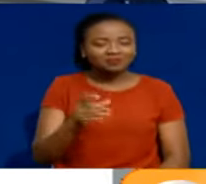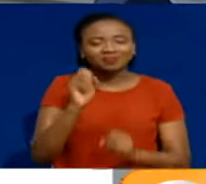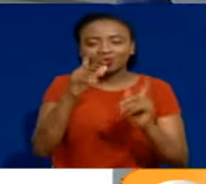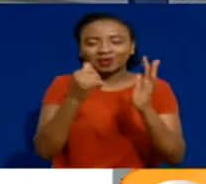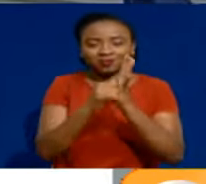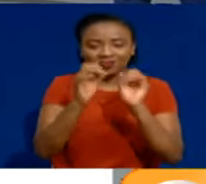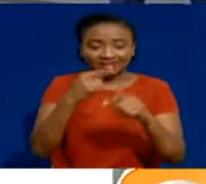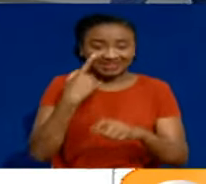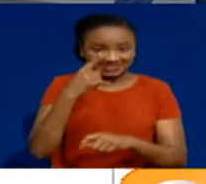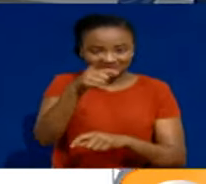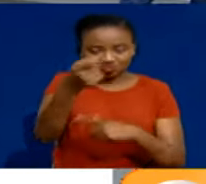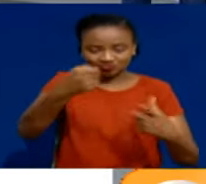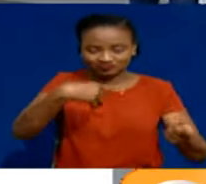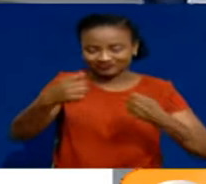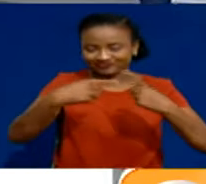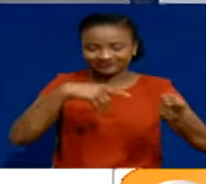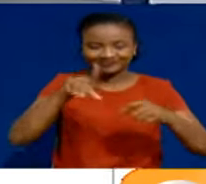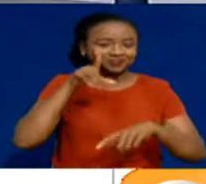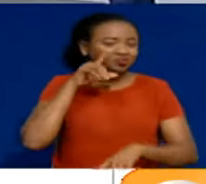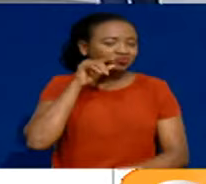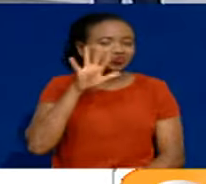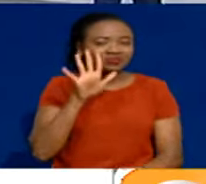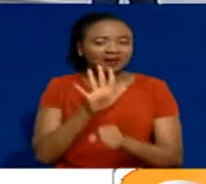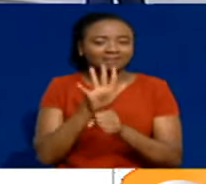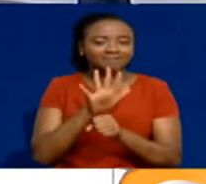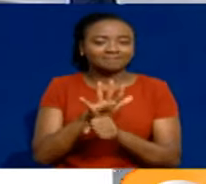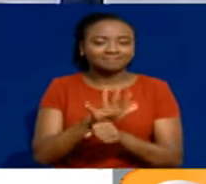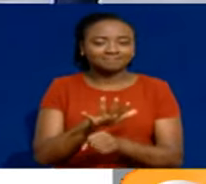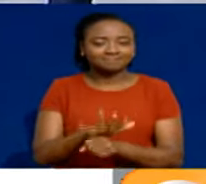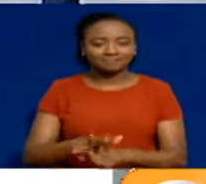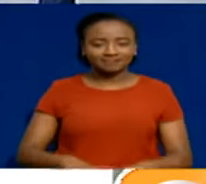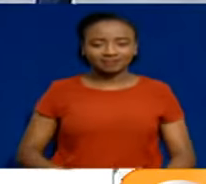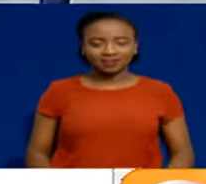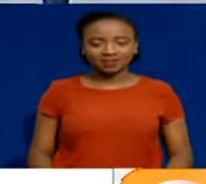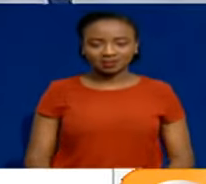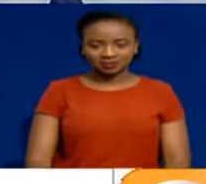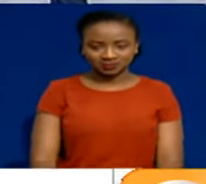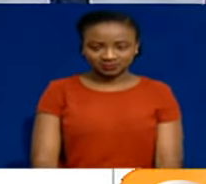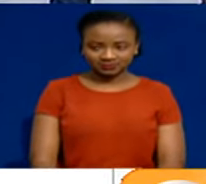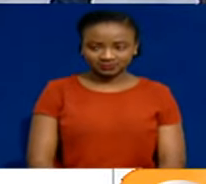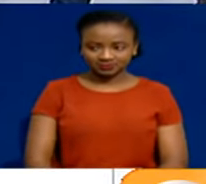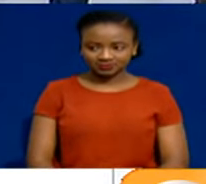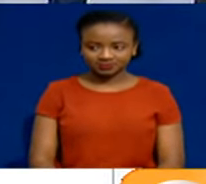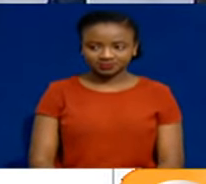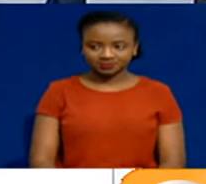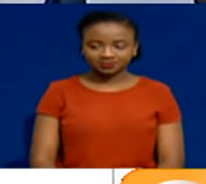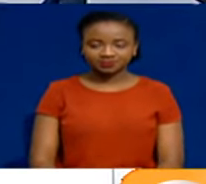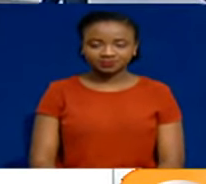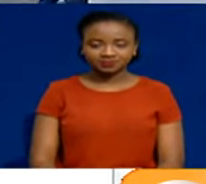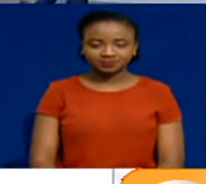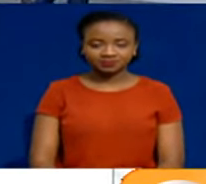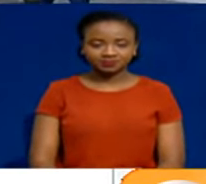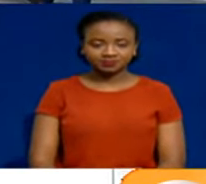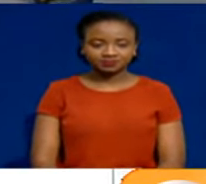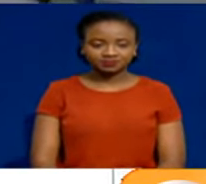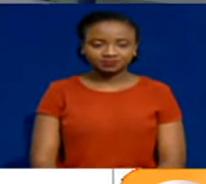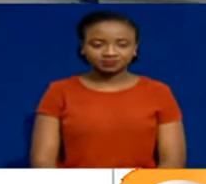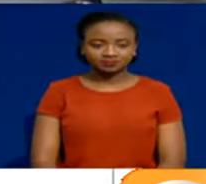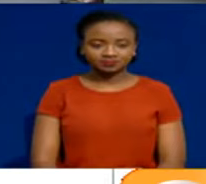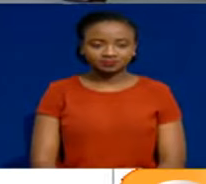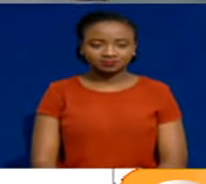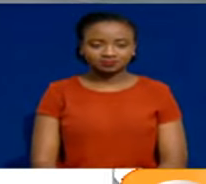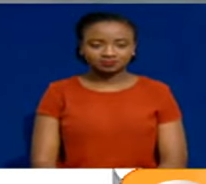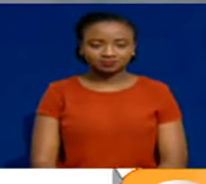let's go to the magic wall. Lots of tweets coming in, very thick. And very fast, SG. You've